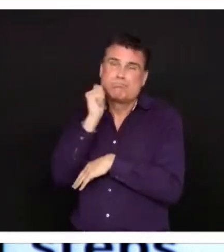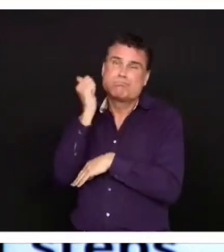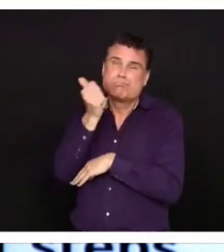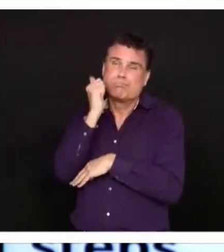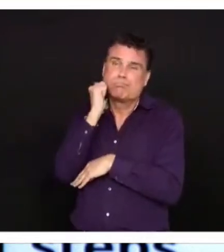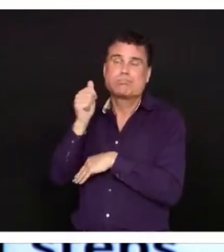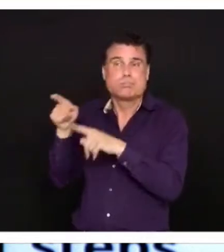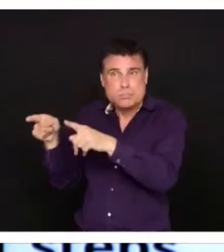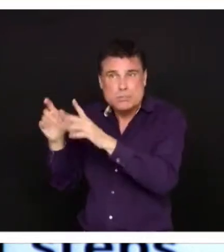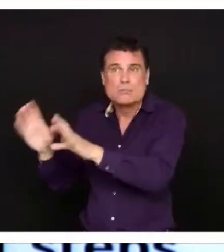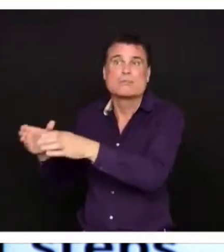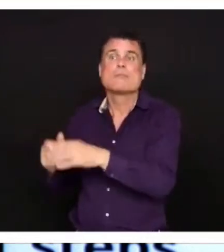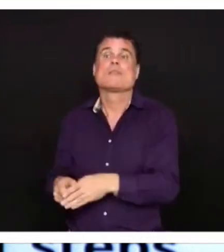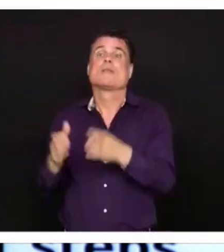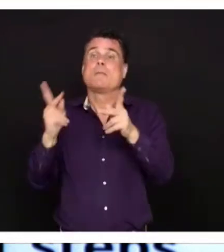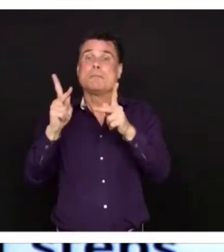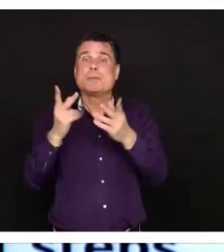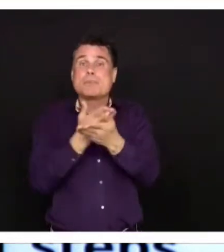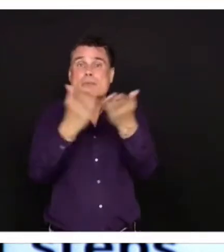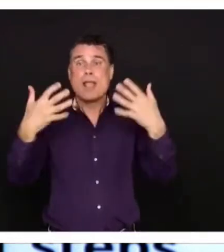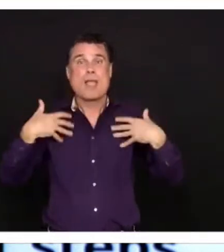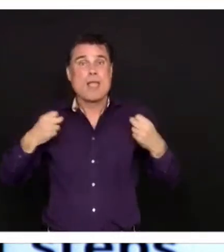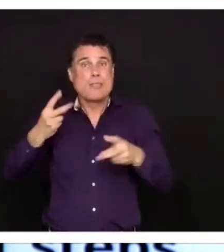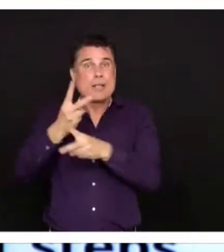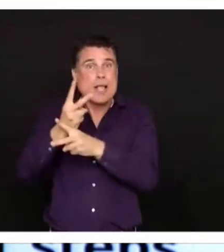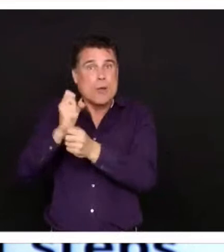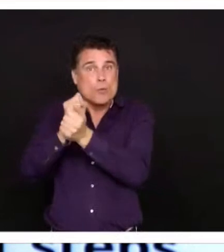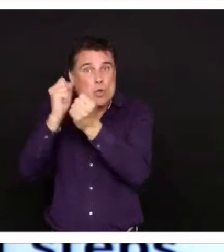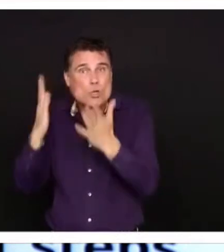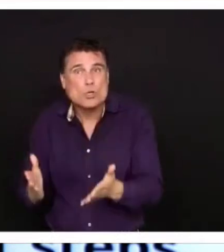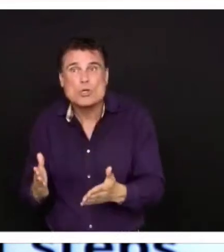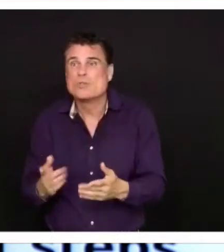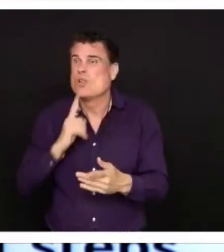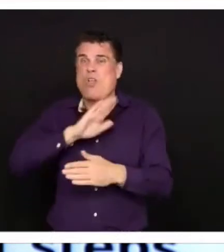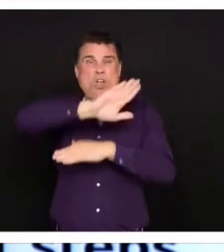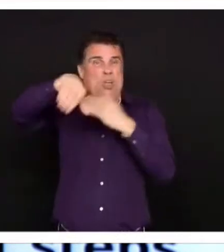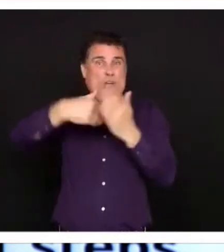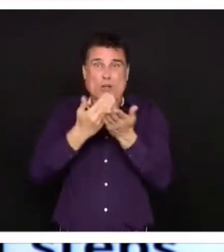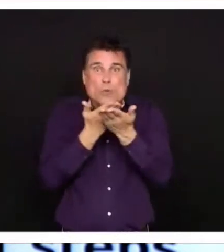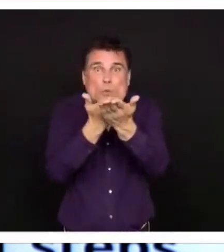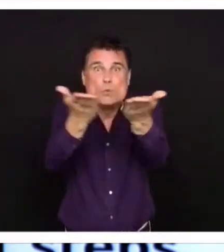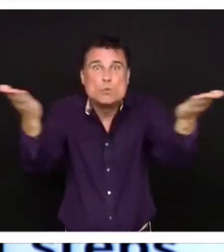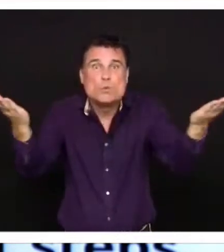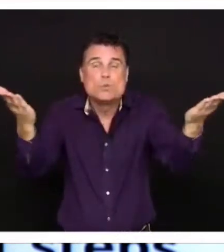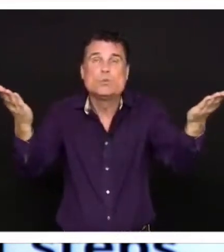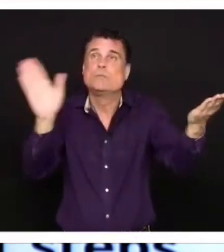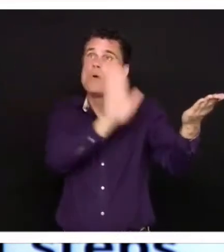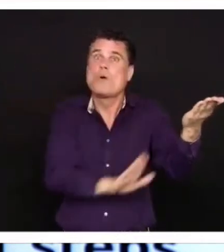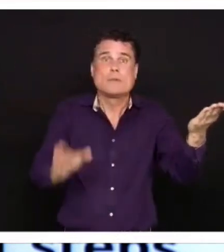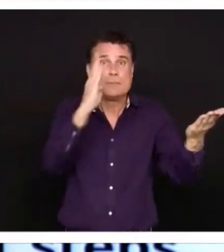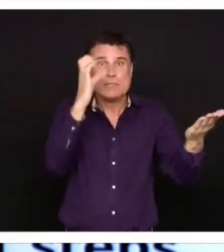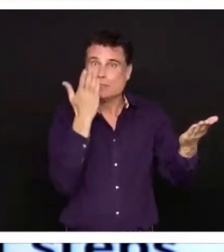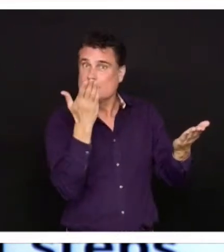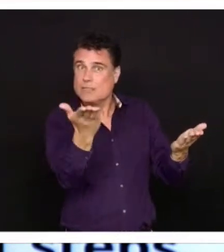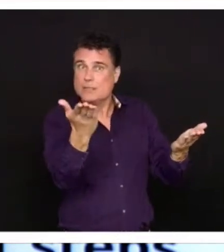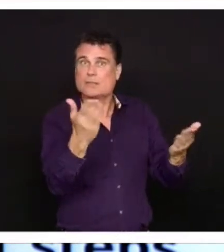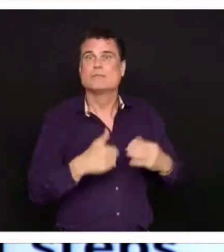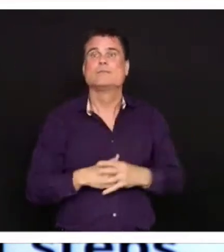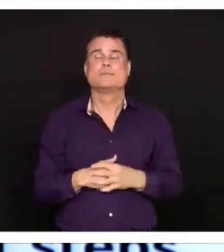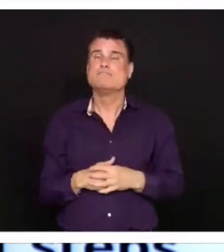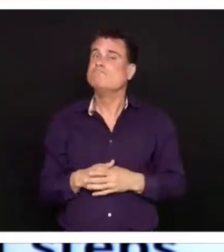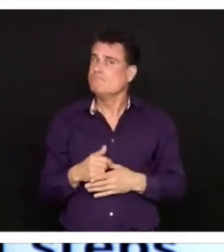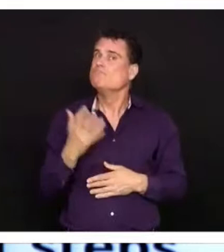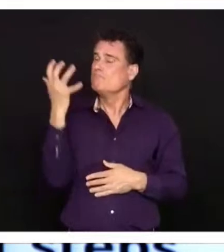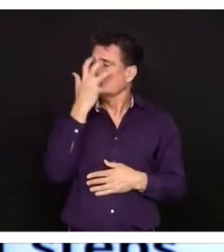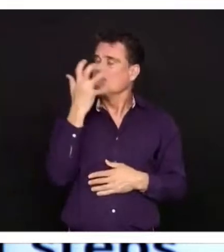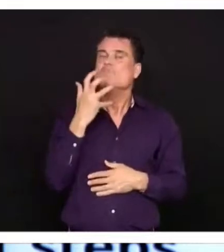together for the ones we love and for the ones we don't know. Nous sommes sur la bonne voie, nous devons continuer.